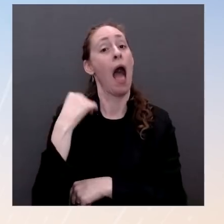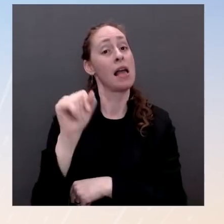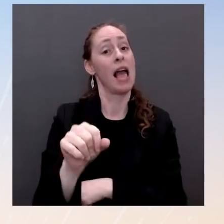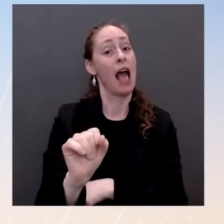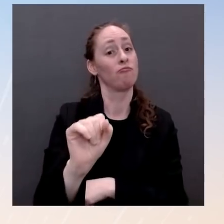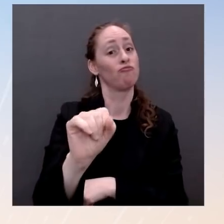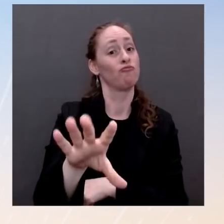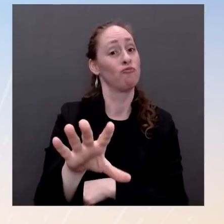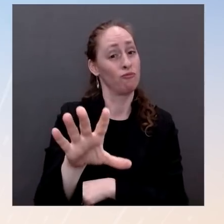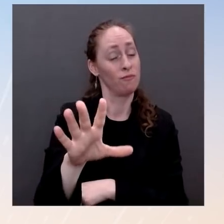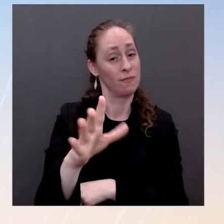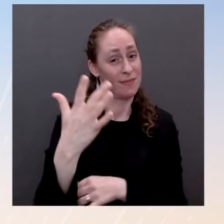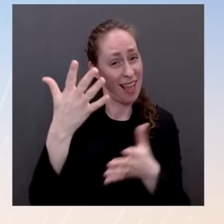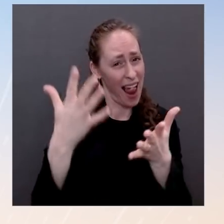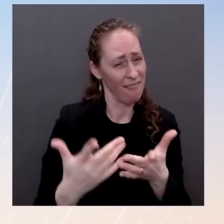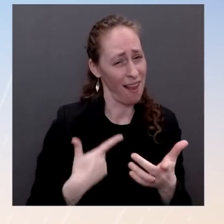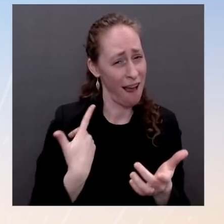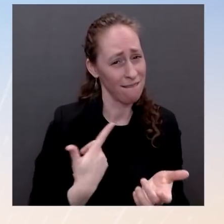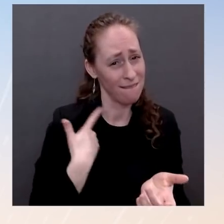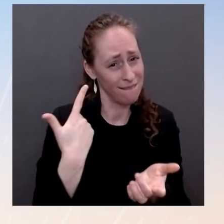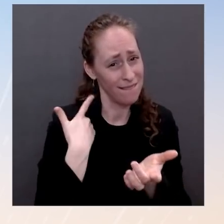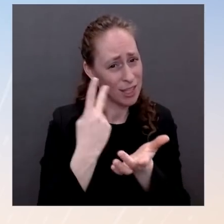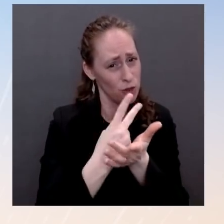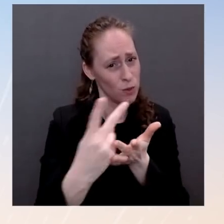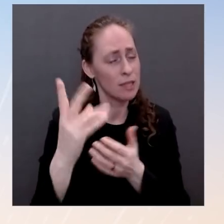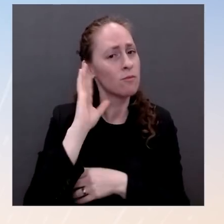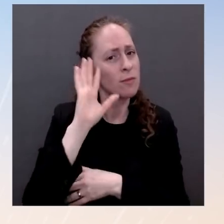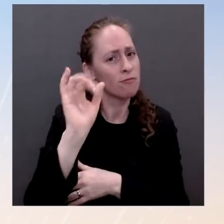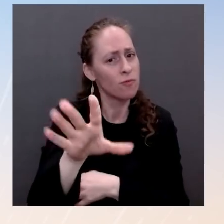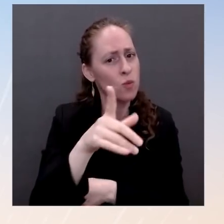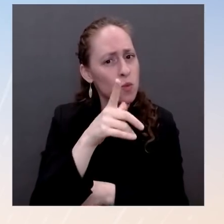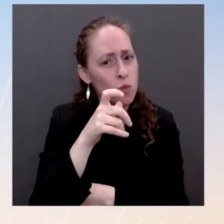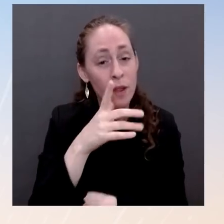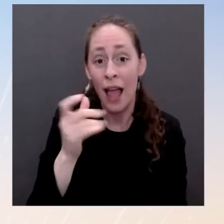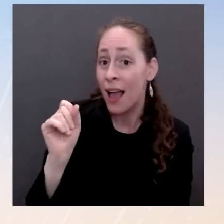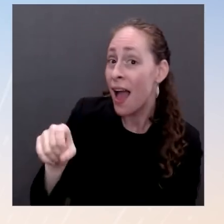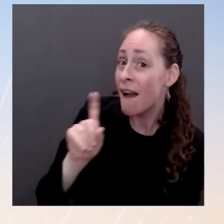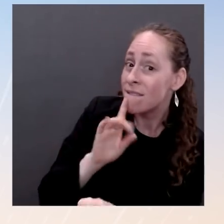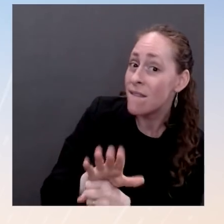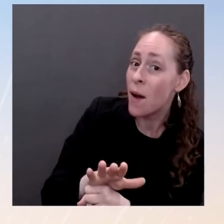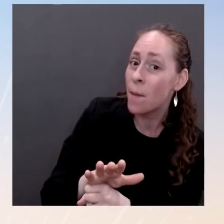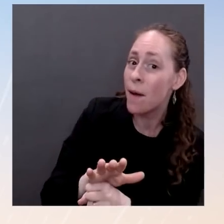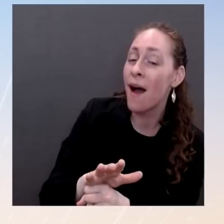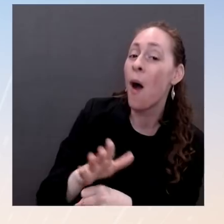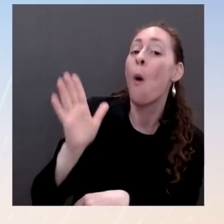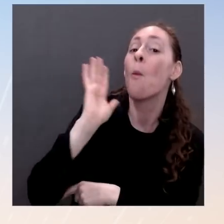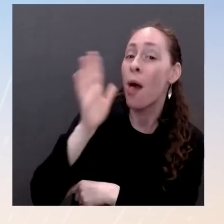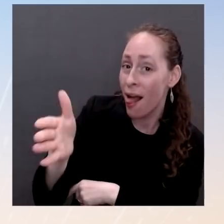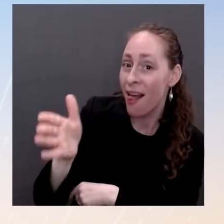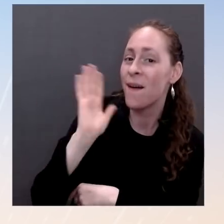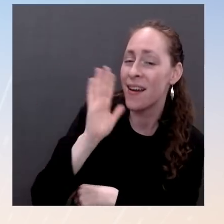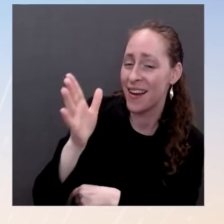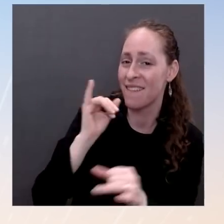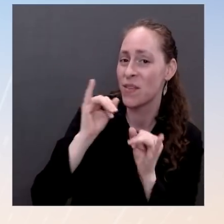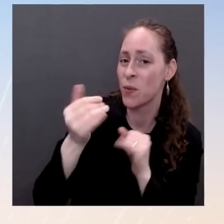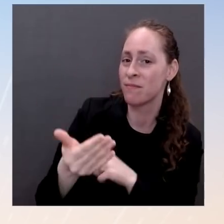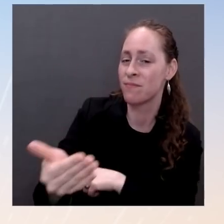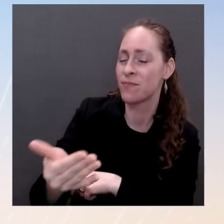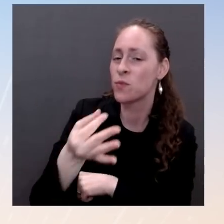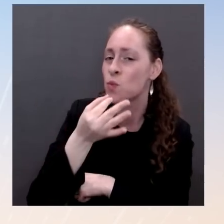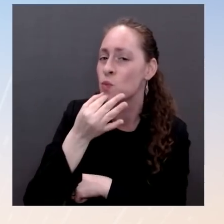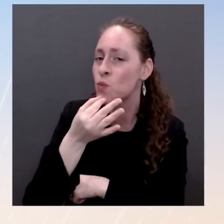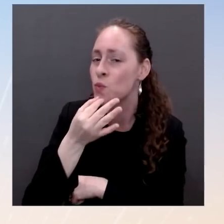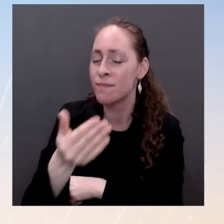do some interviews in the next 2 weeks. That's what I can confirm for you. Go ahead, Jackie. Thanks, Jen. We've been told for a long time that